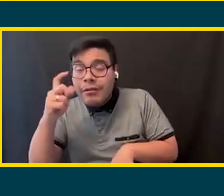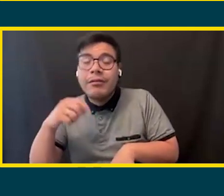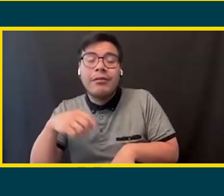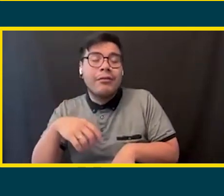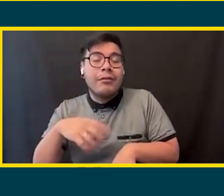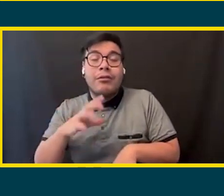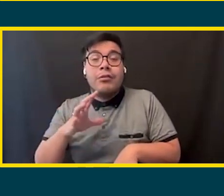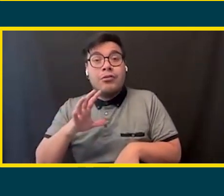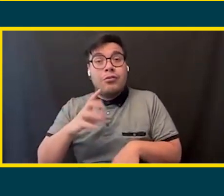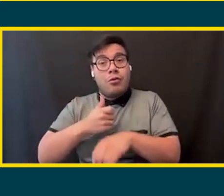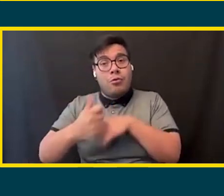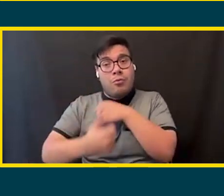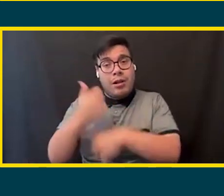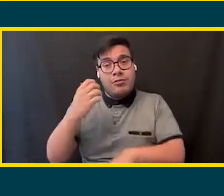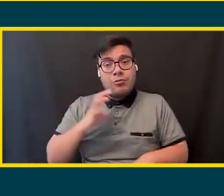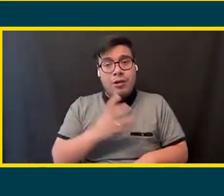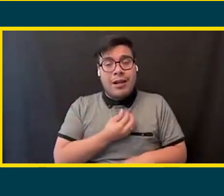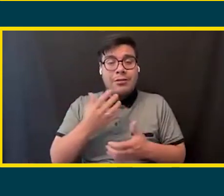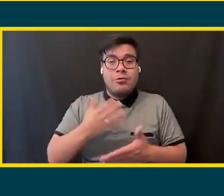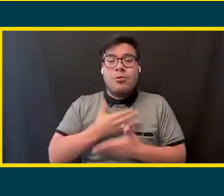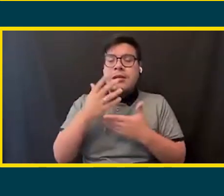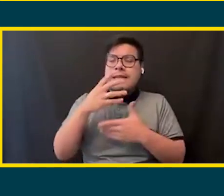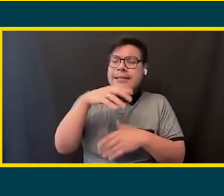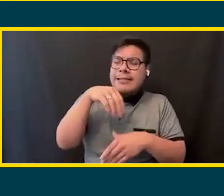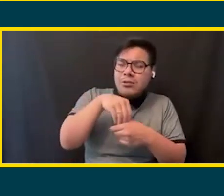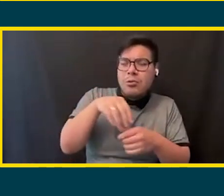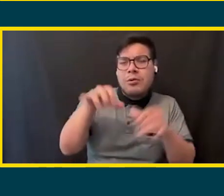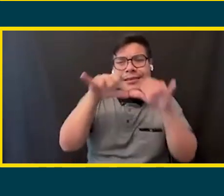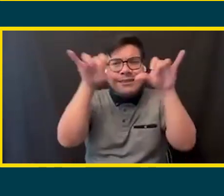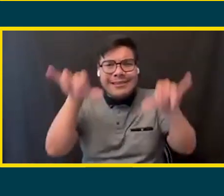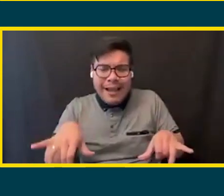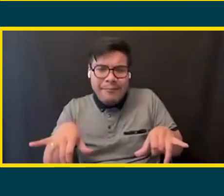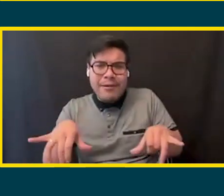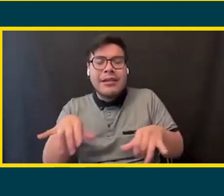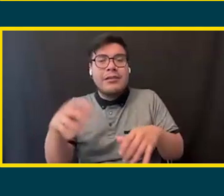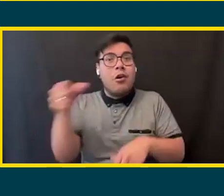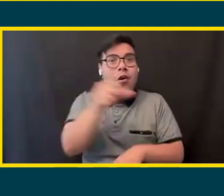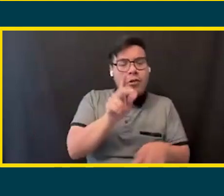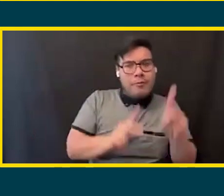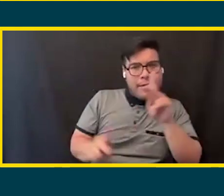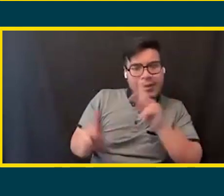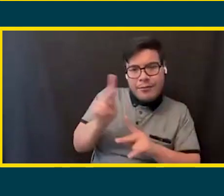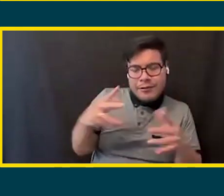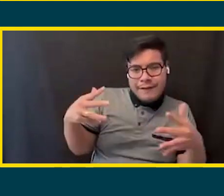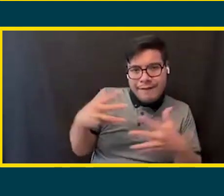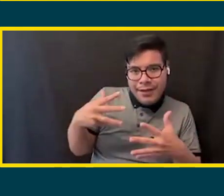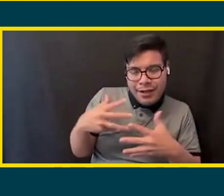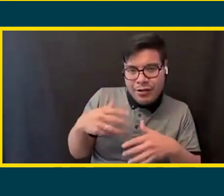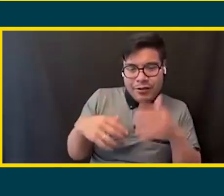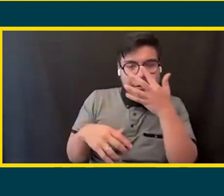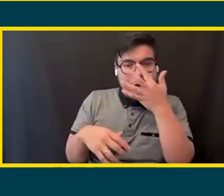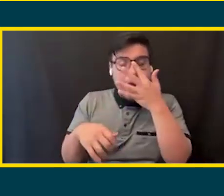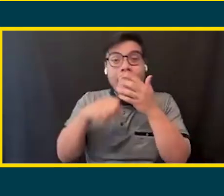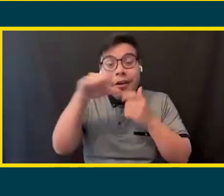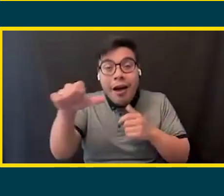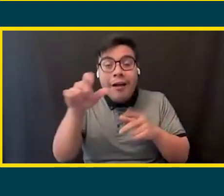external, it is systemic, it is structural, it is other people's fear. not the individuals in this room who